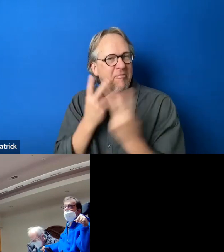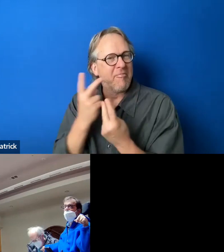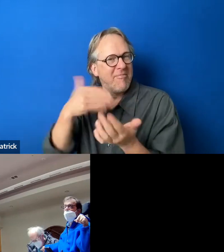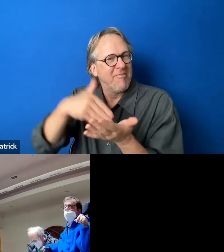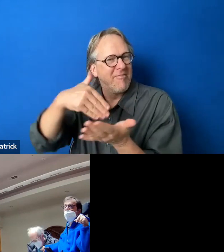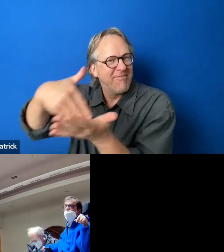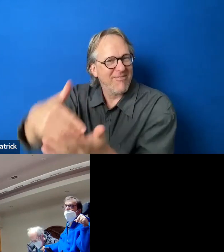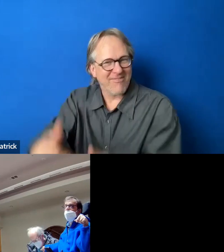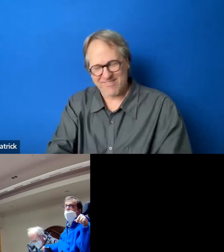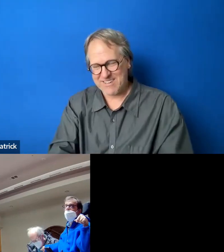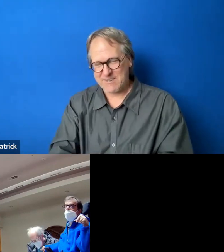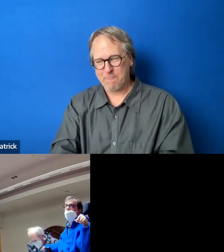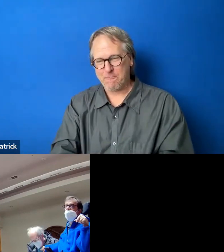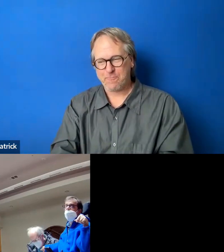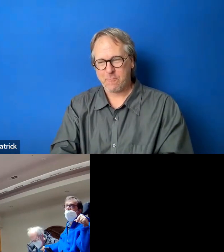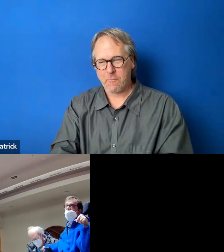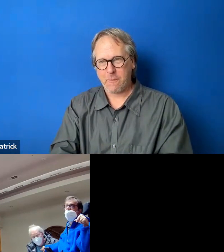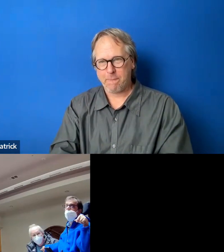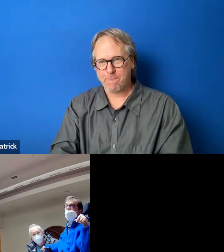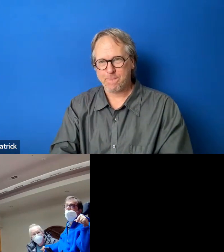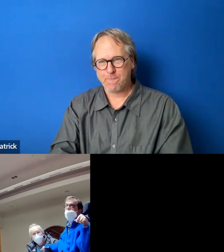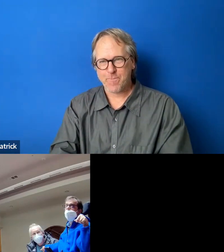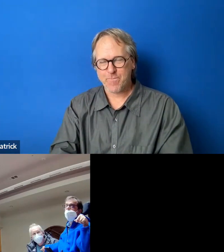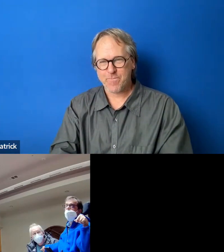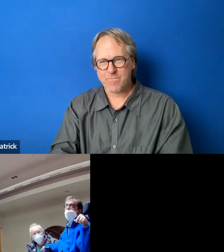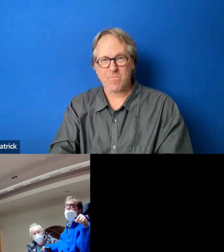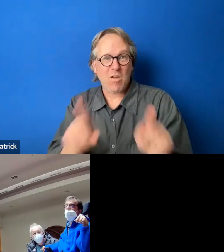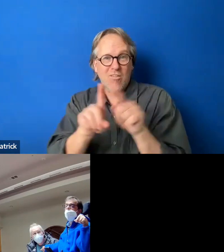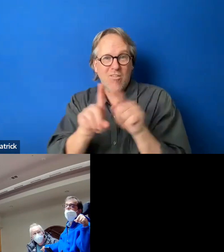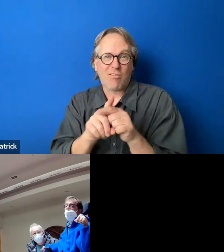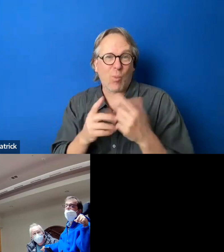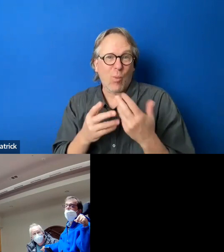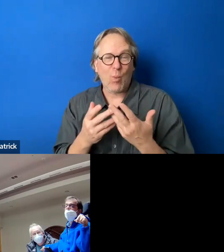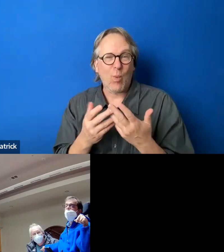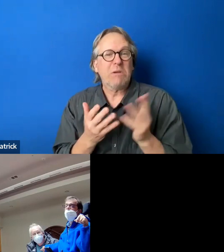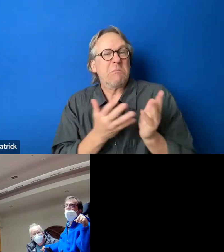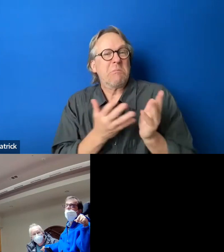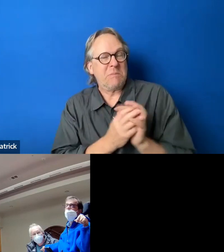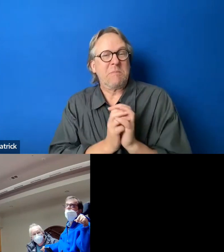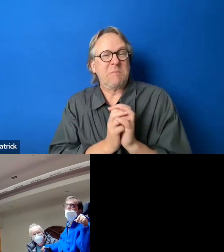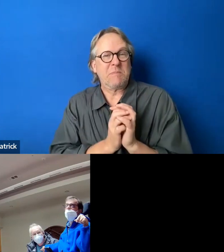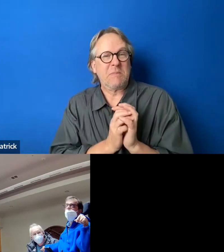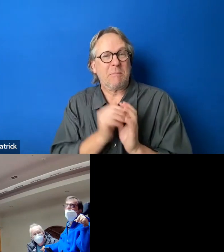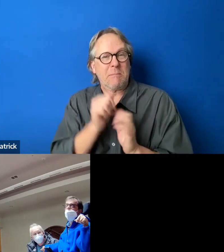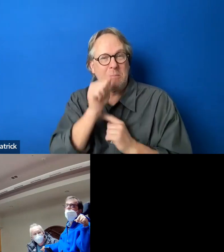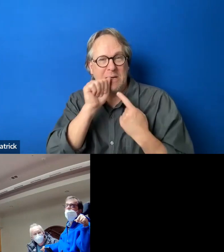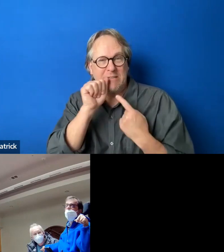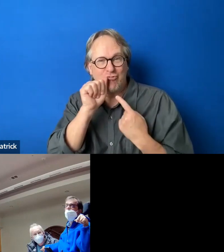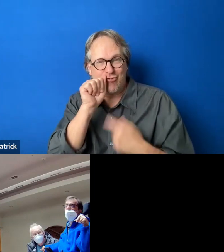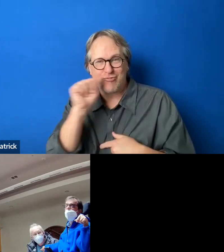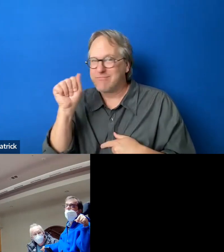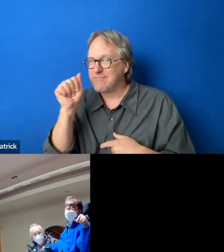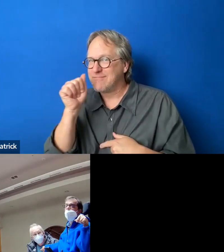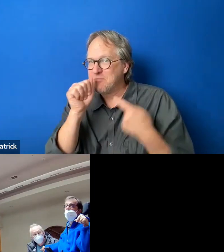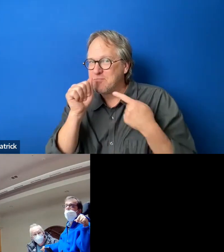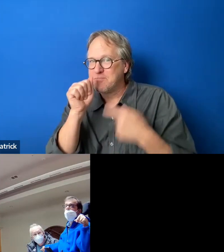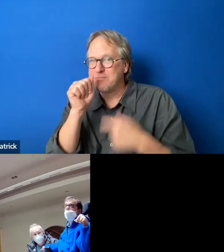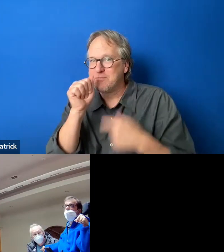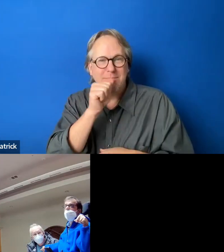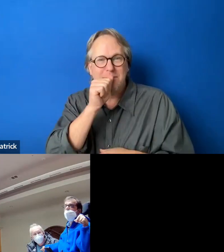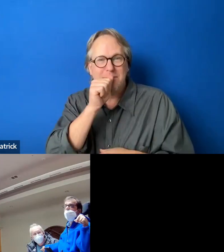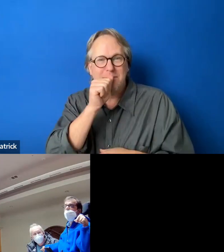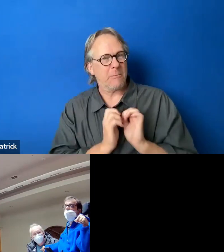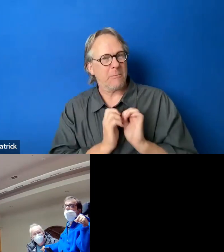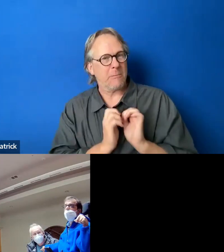And to have the patience to let folks get to know our congregations a little bit in their